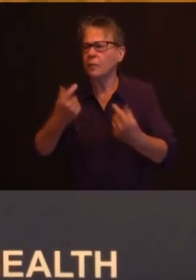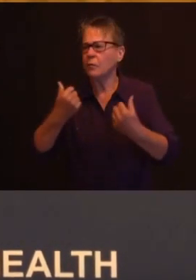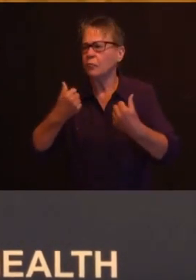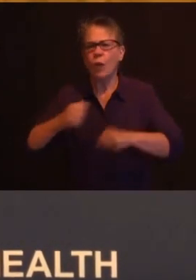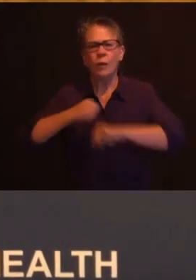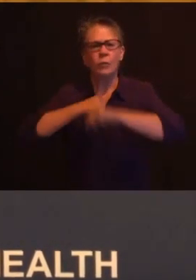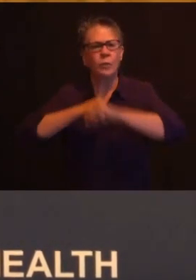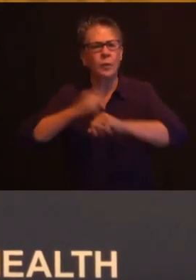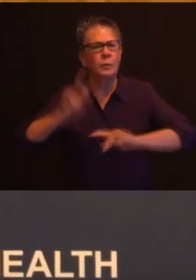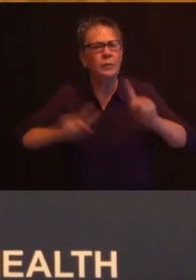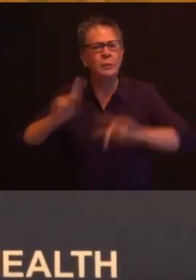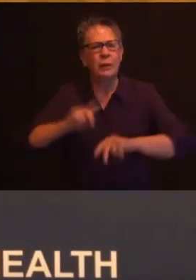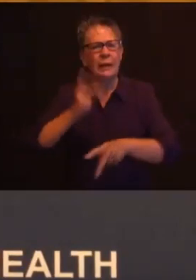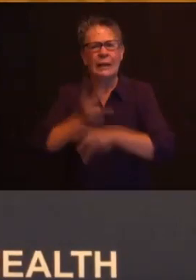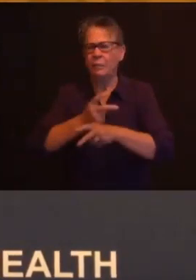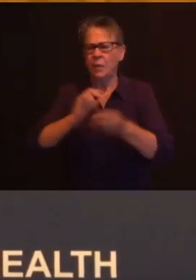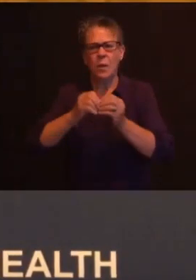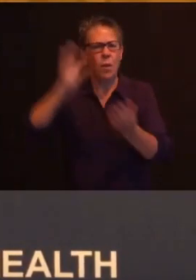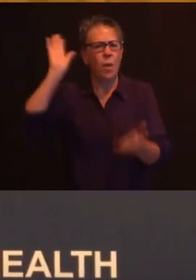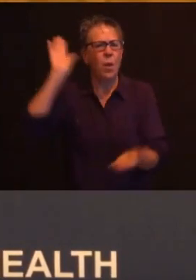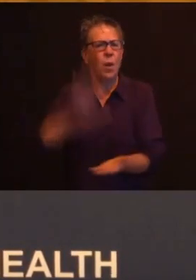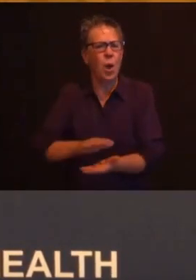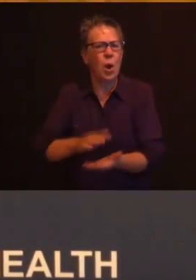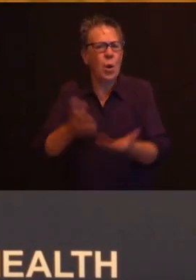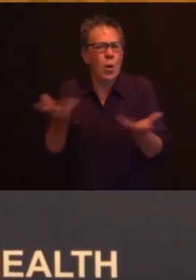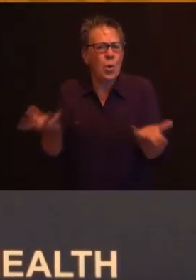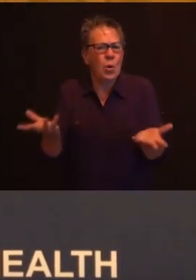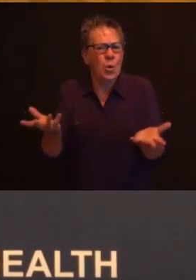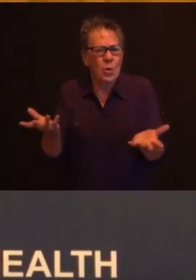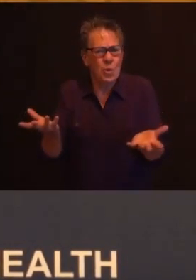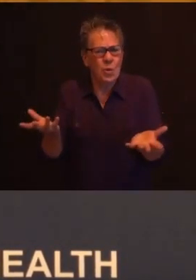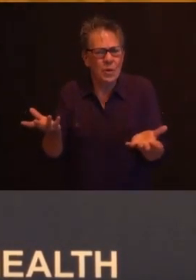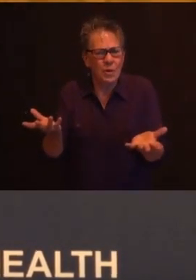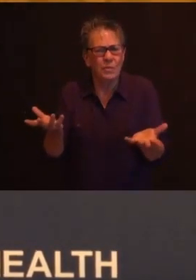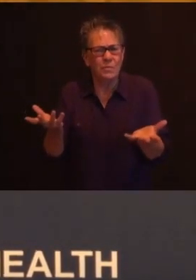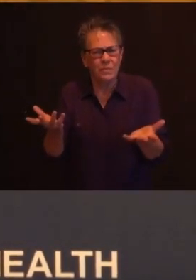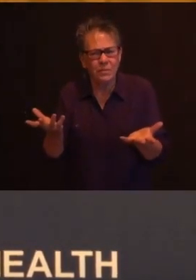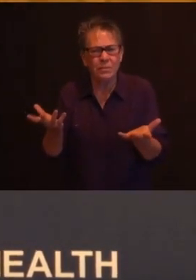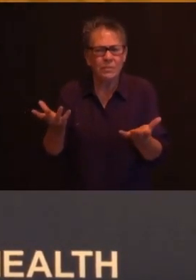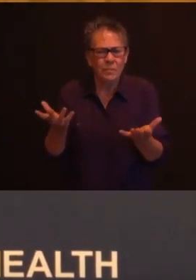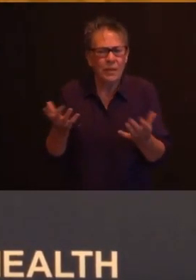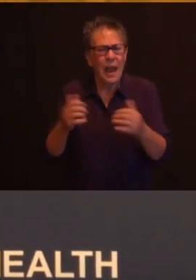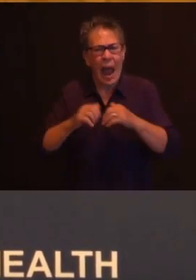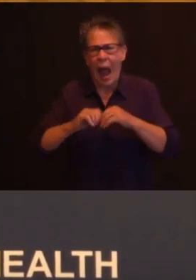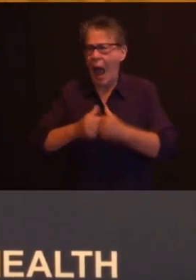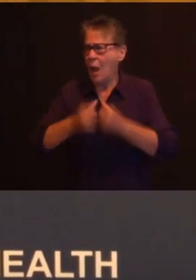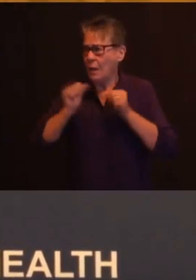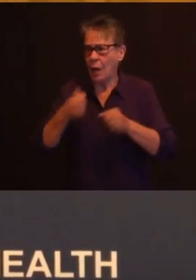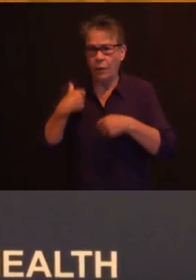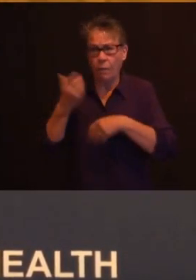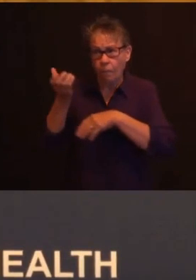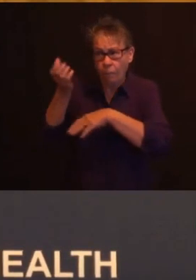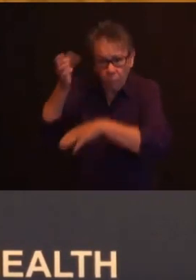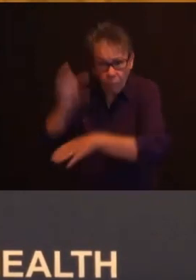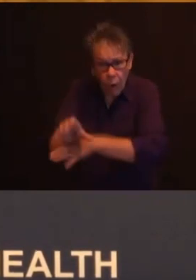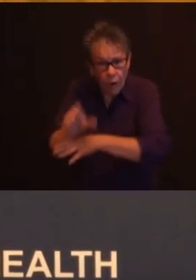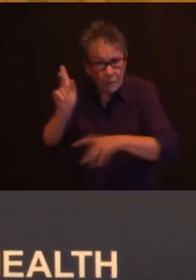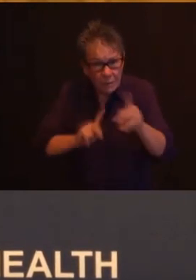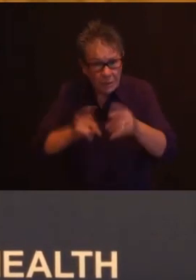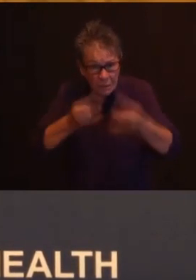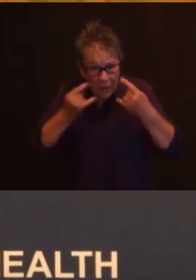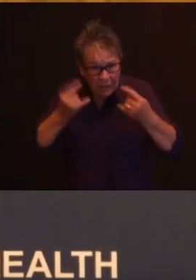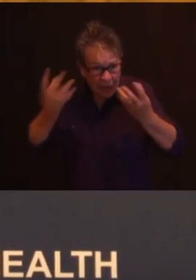some other, either you're indoors or you're outdoors. That's fairly easy to determine, but bear with us on masking. Again, I'm